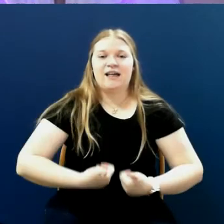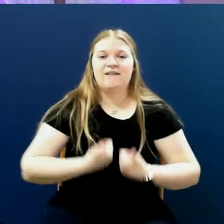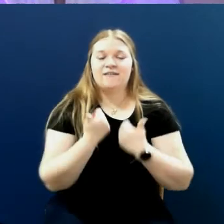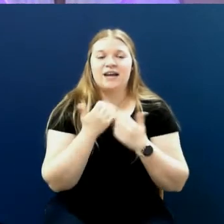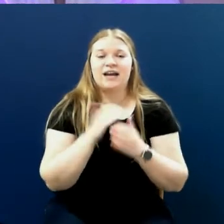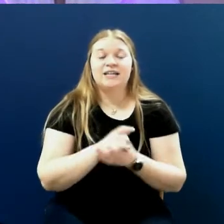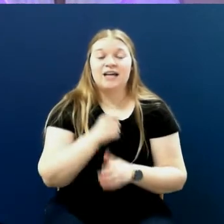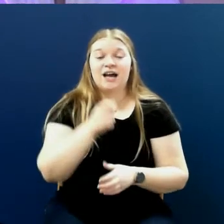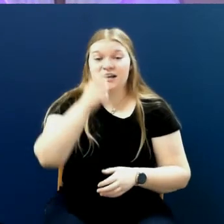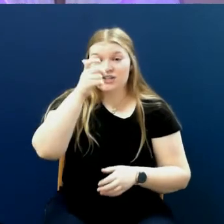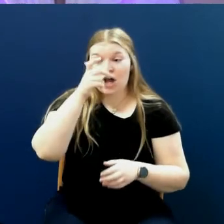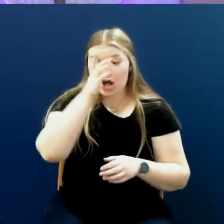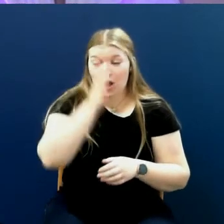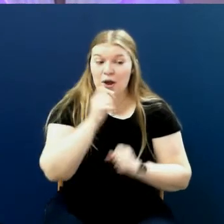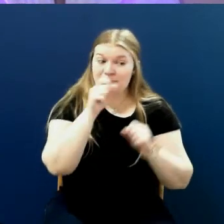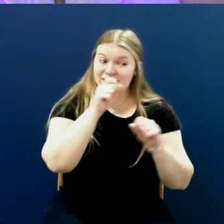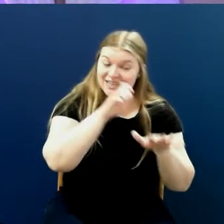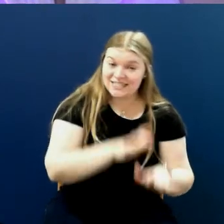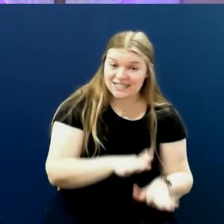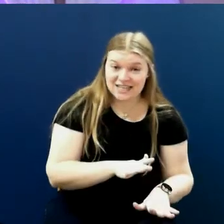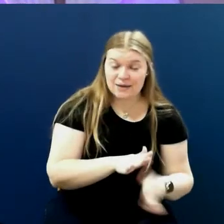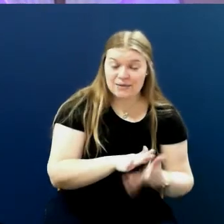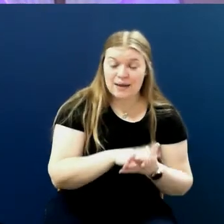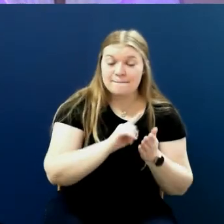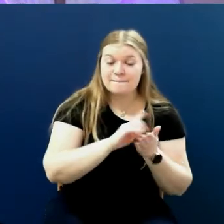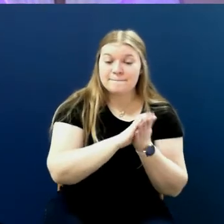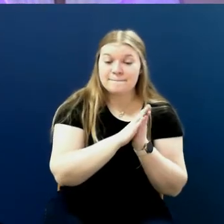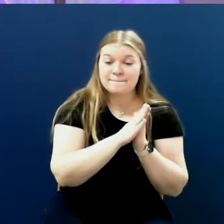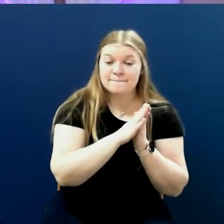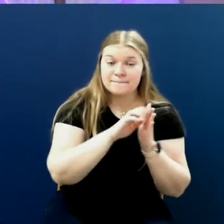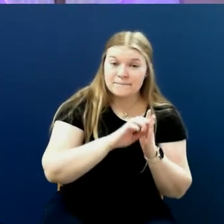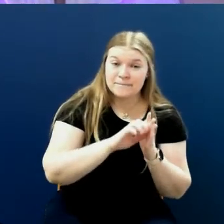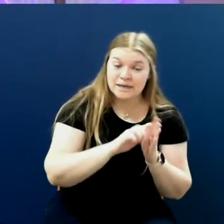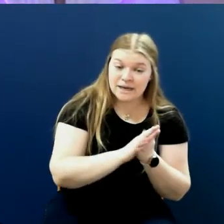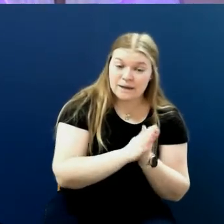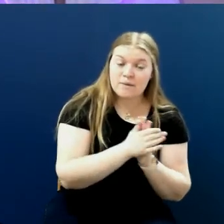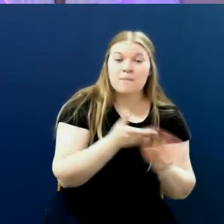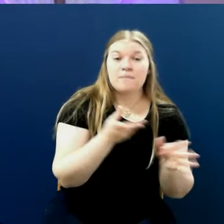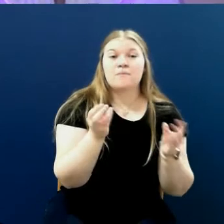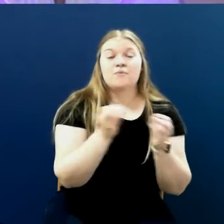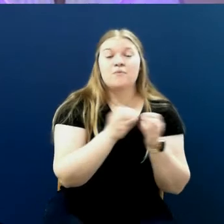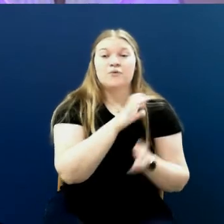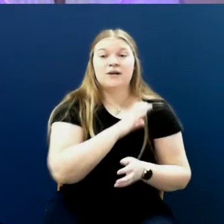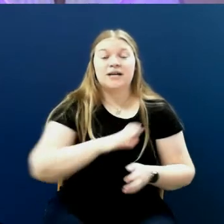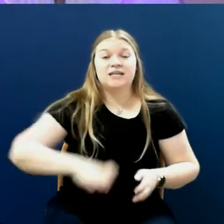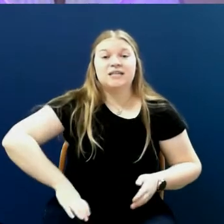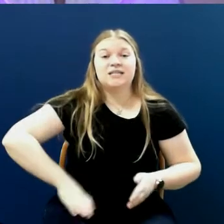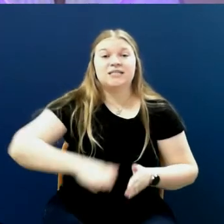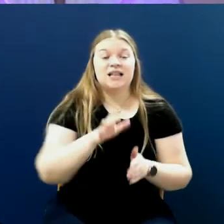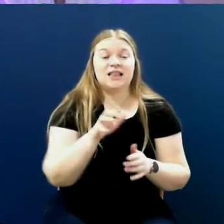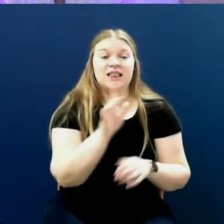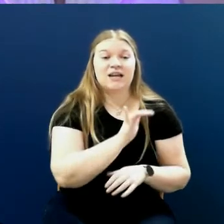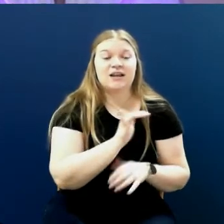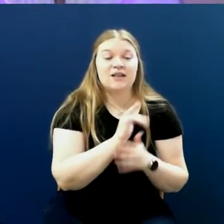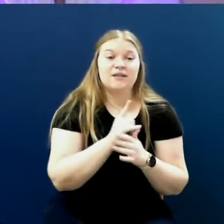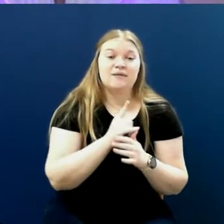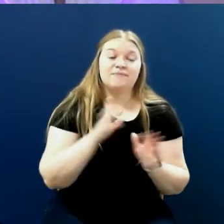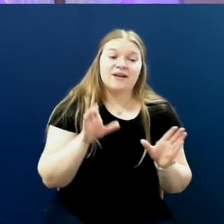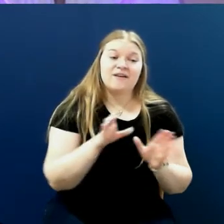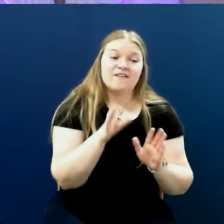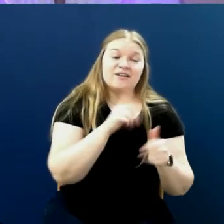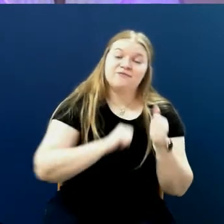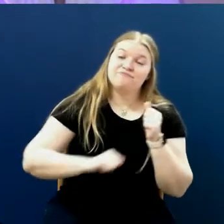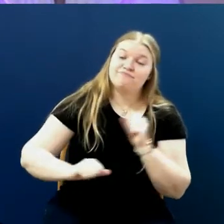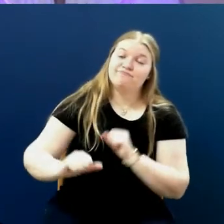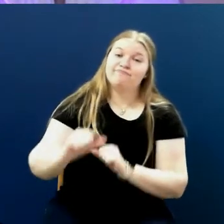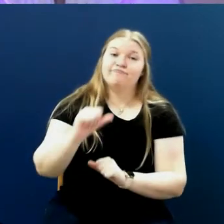as God blesses them, they become more Christ-like, and the way that they behave and interact with you begins to